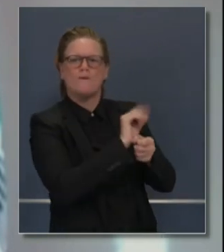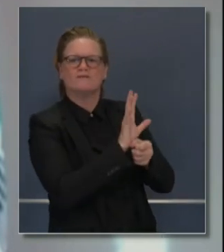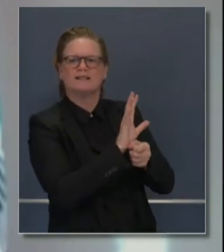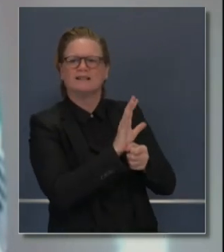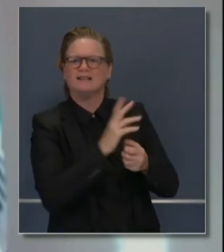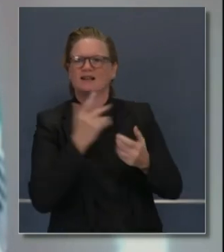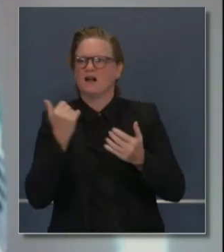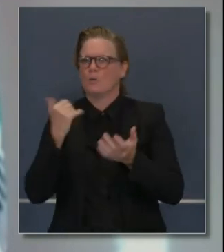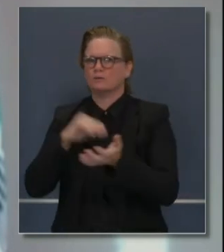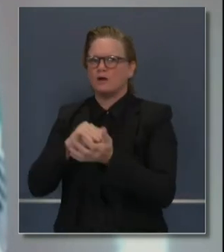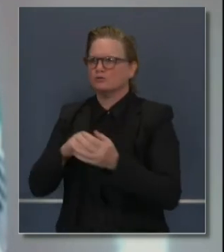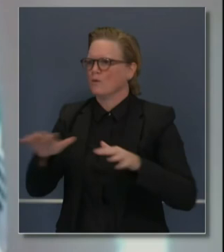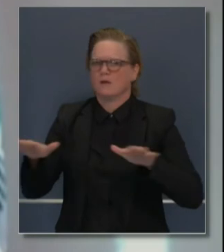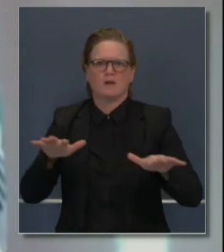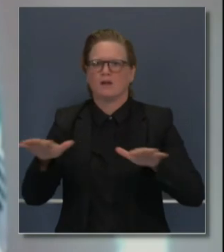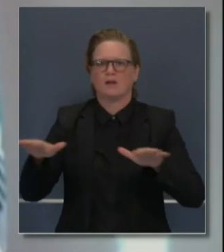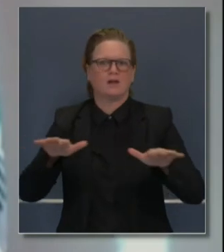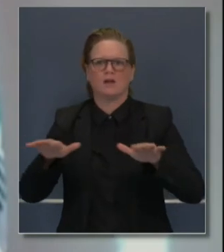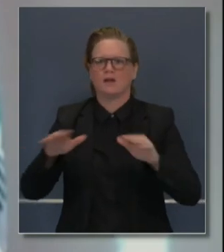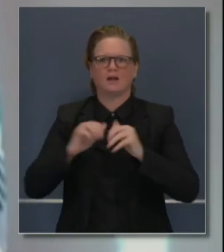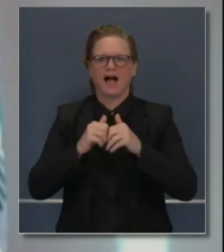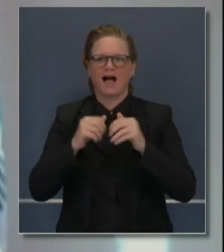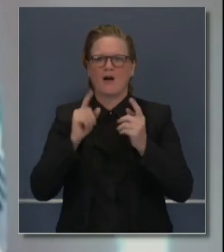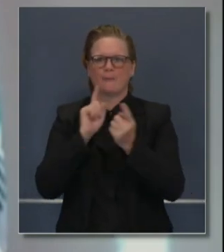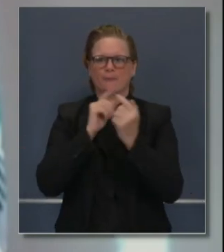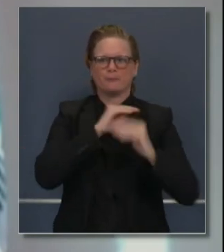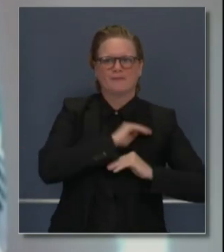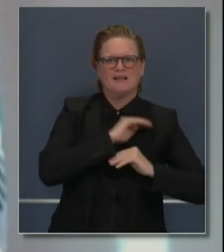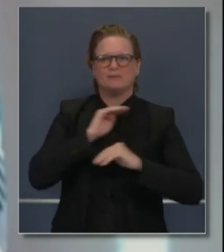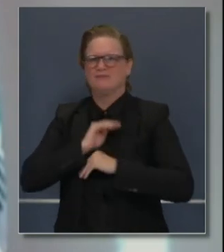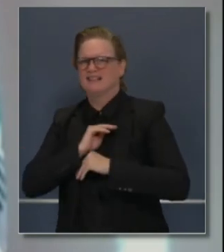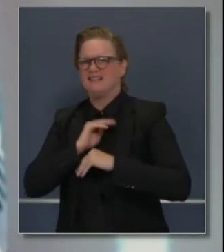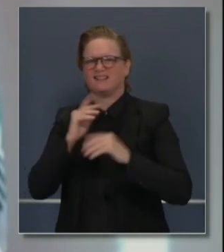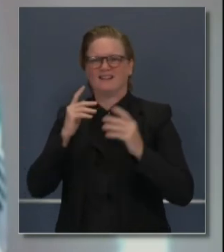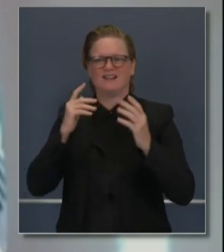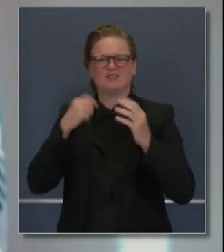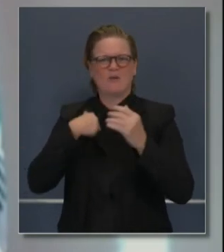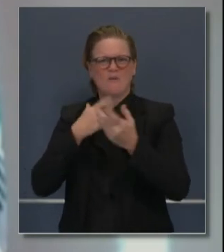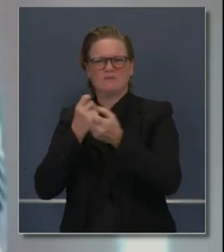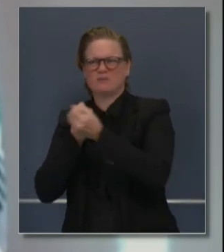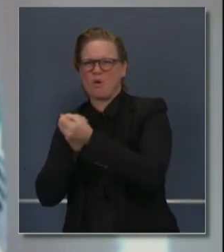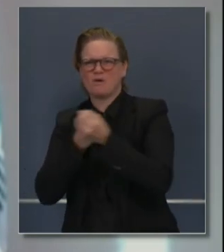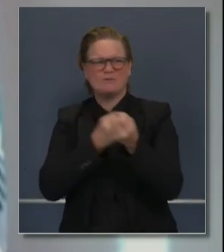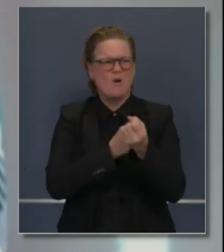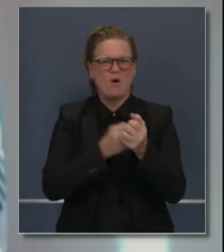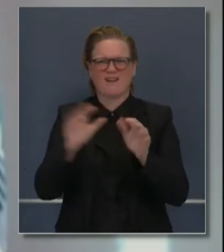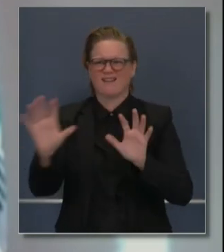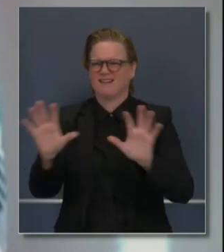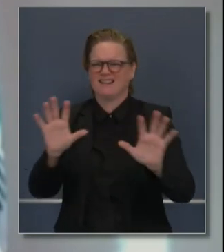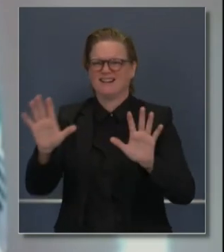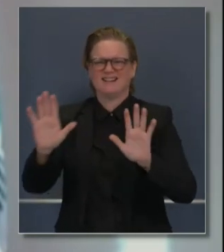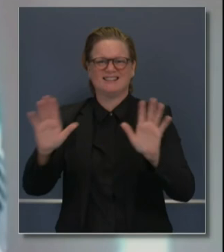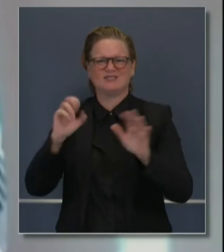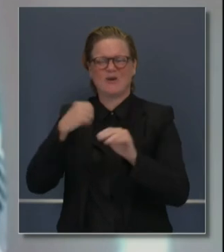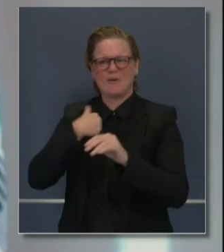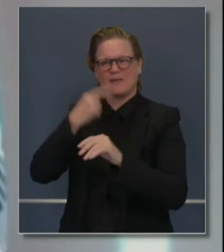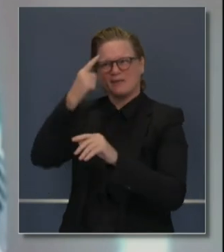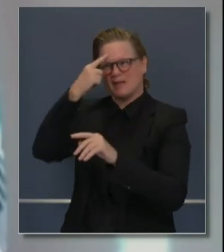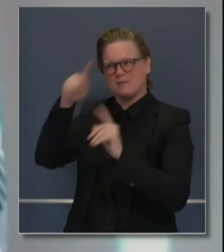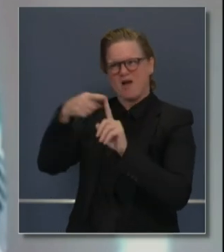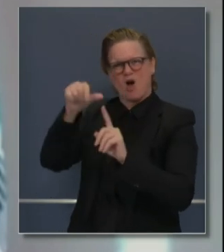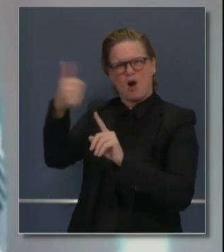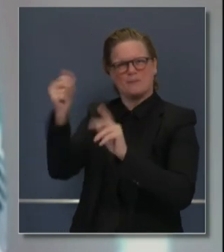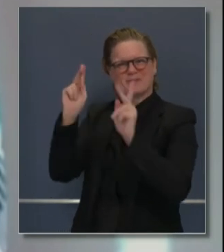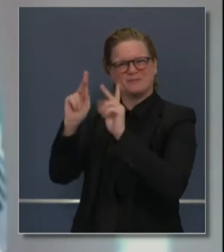so hospitals know how to act, that they have the support and the protection they need to care for patients, and